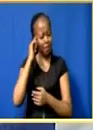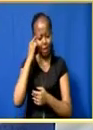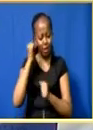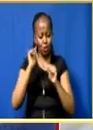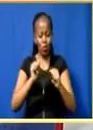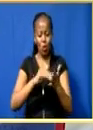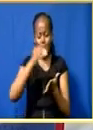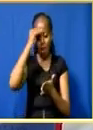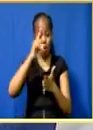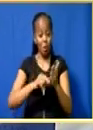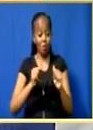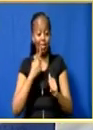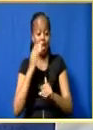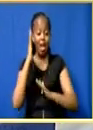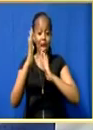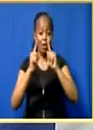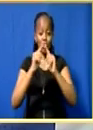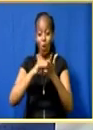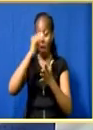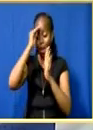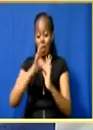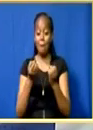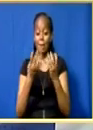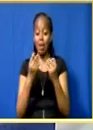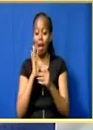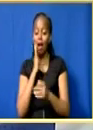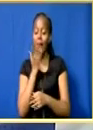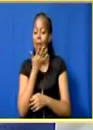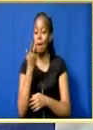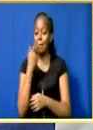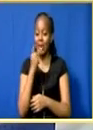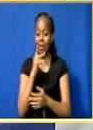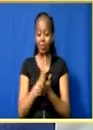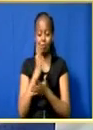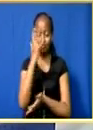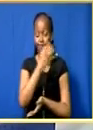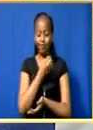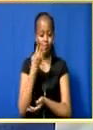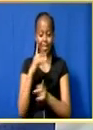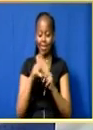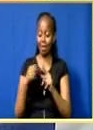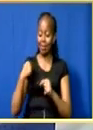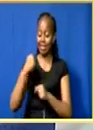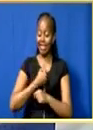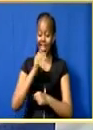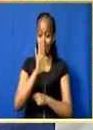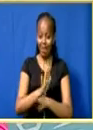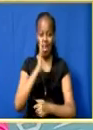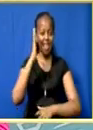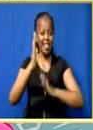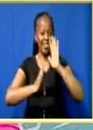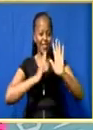going to learn. Maybe you can say hello and to the most learner. Of them are color pink. They are beautiful. Oh, so is your jacket. Hello,